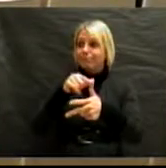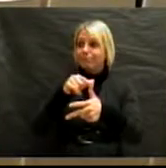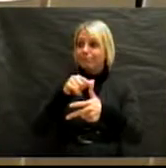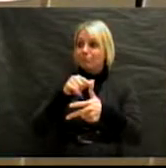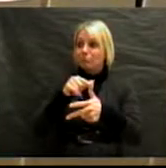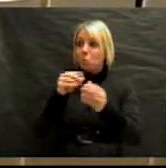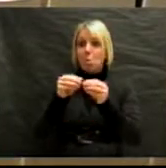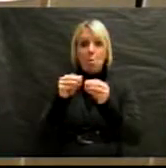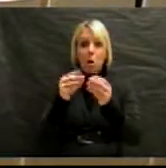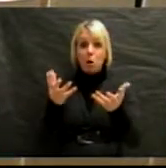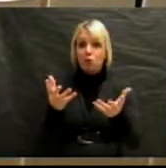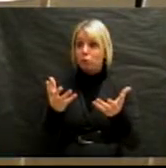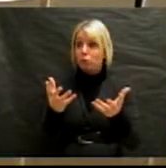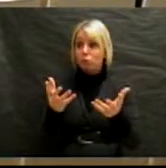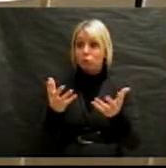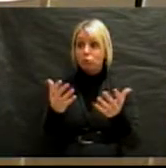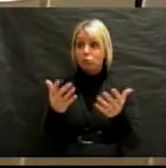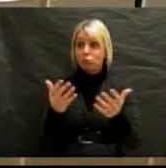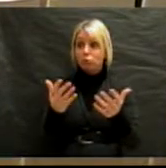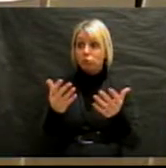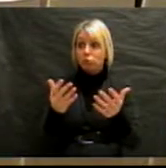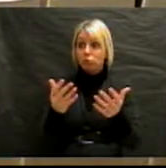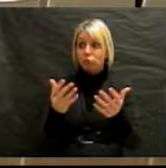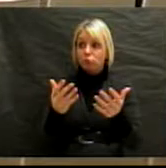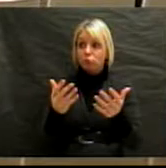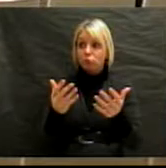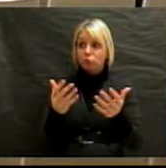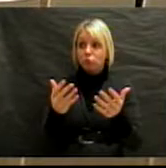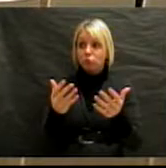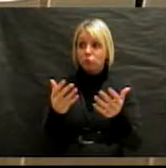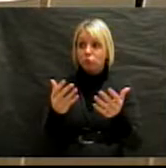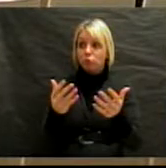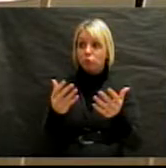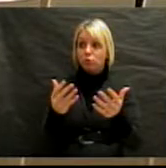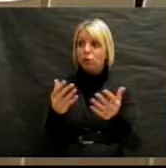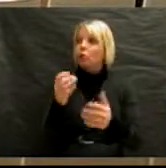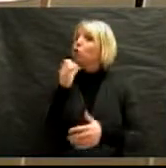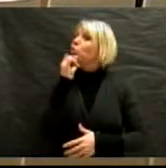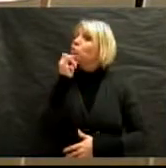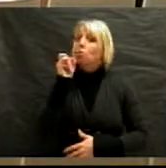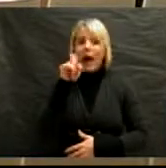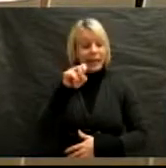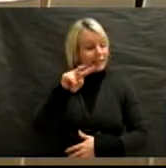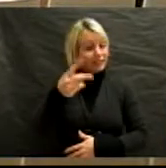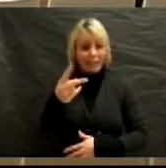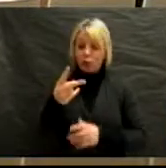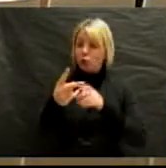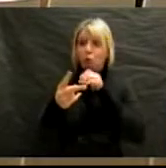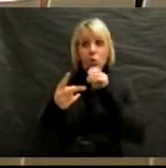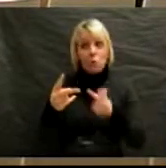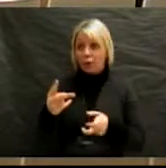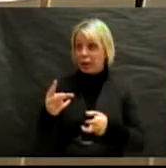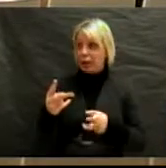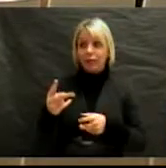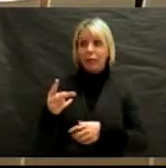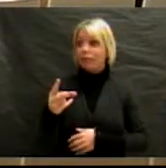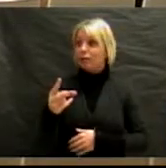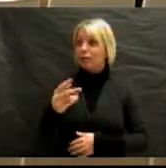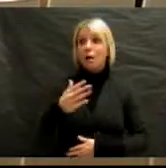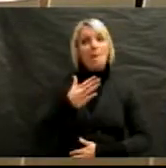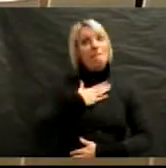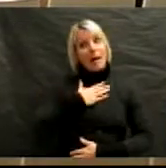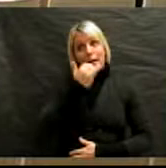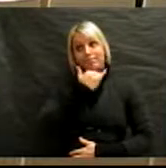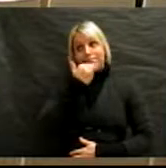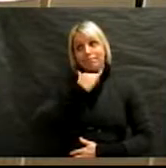We need a comments or second. nominations? We We don't need a second. Oh, we don't need a You second. don't need a second for Oh, nominations. okay. That was my misunderstanding in Oh, all previous right. years. So Okay. we looked into that,